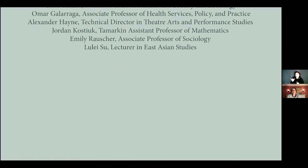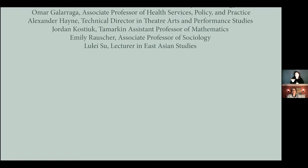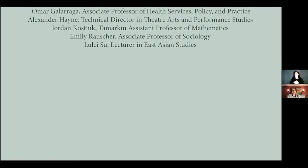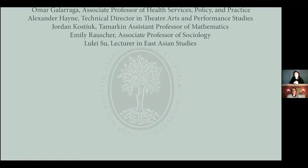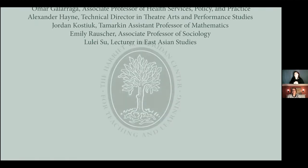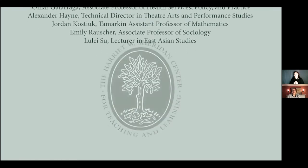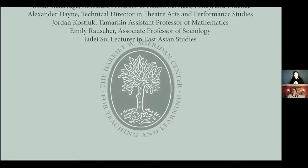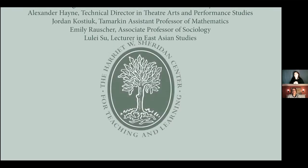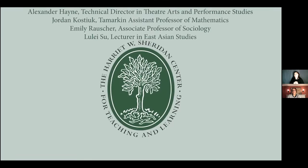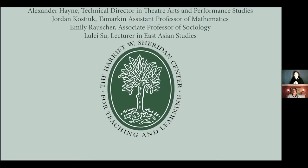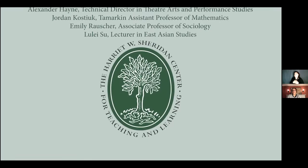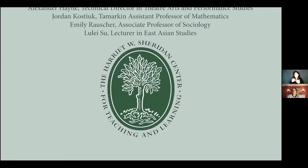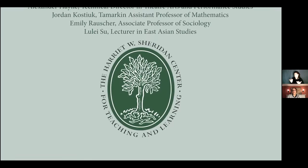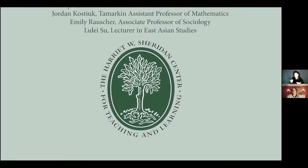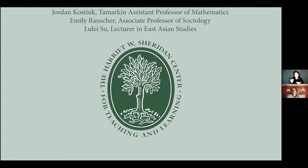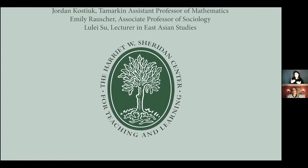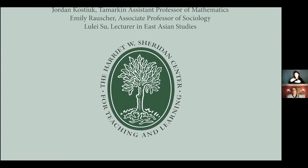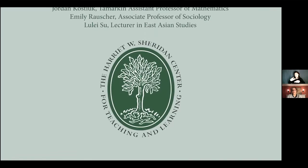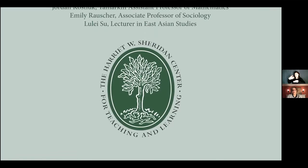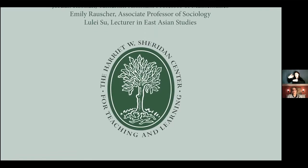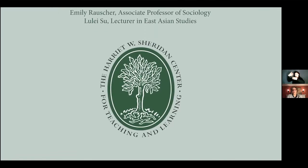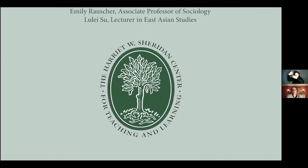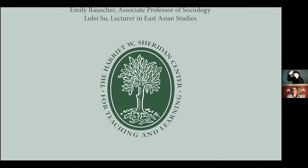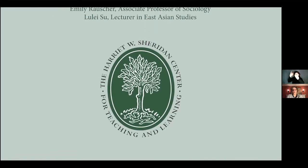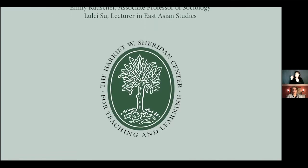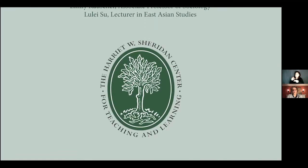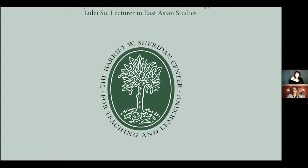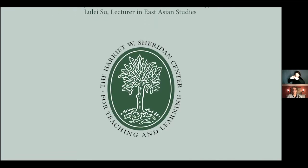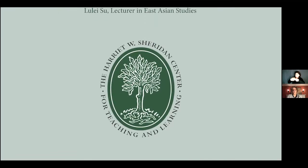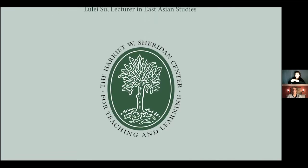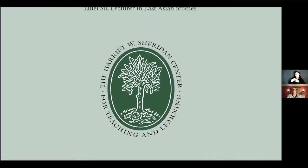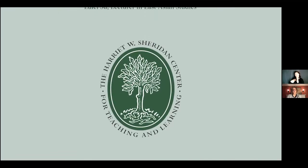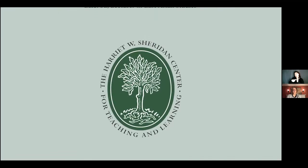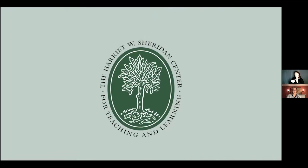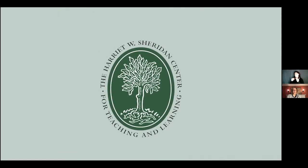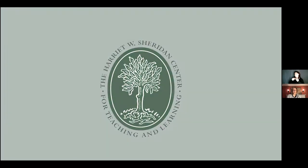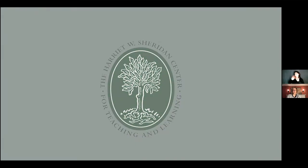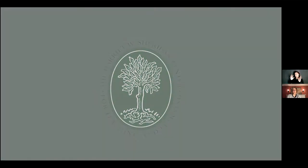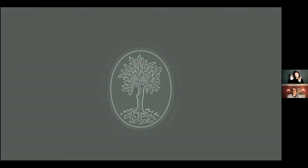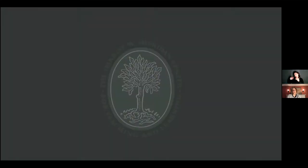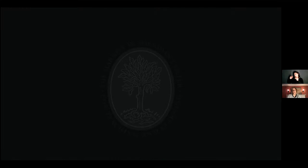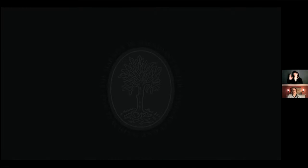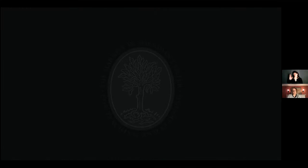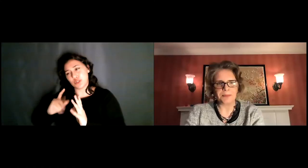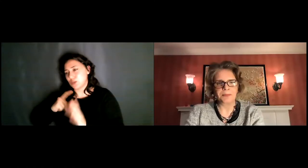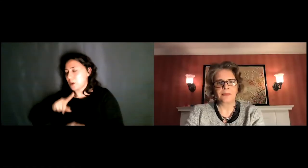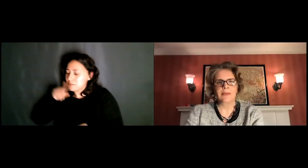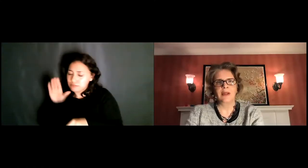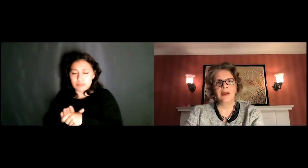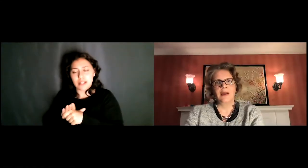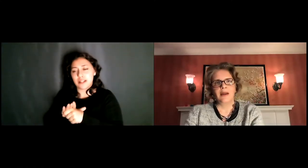the commitment that members of Brown's teaching communities have to enhancing their instruction. So a big congratulations and thank you to them.